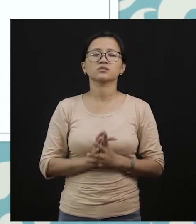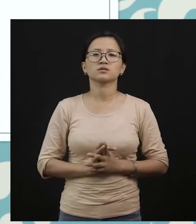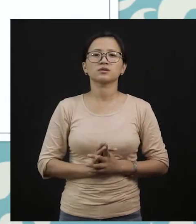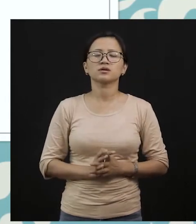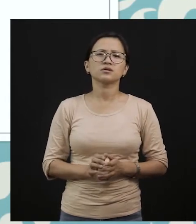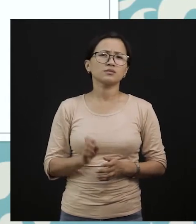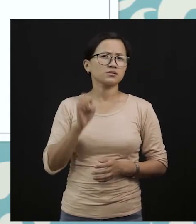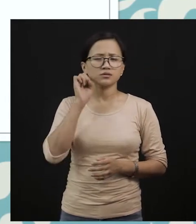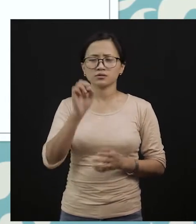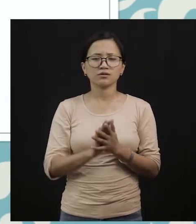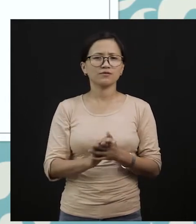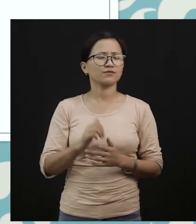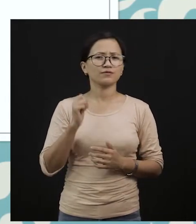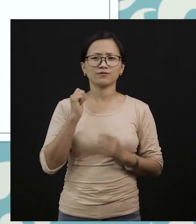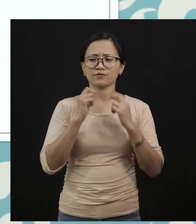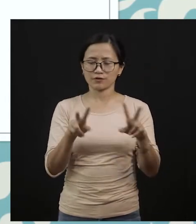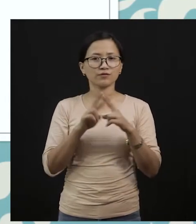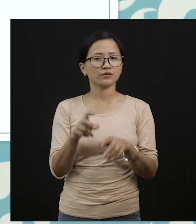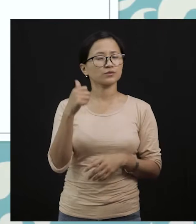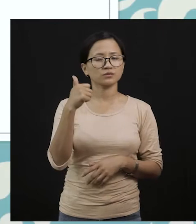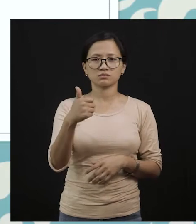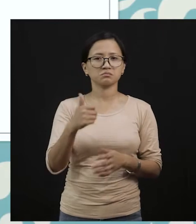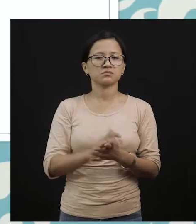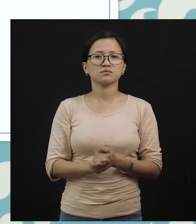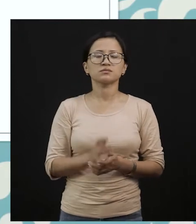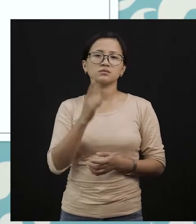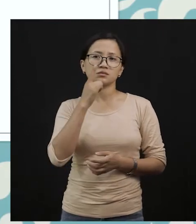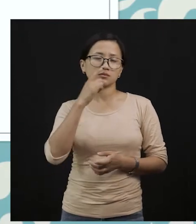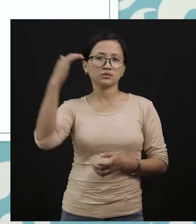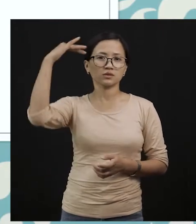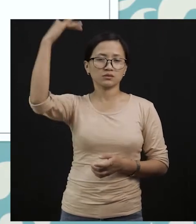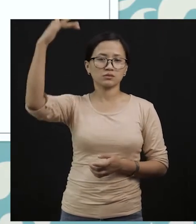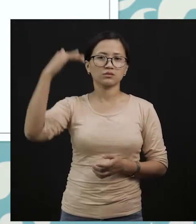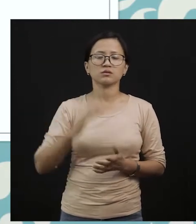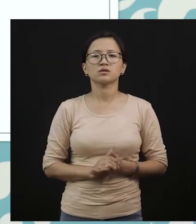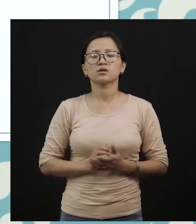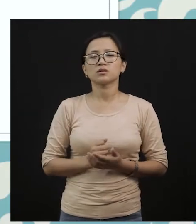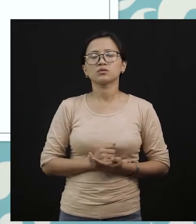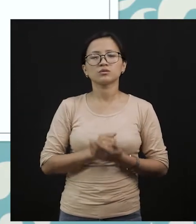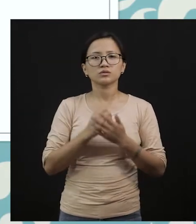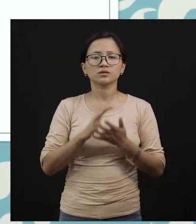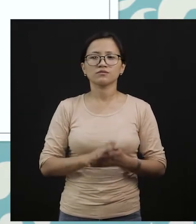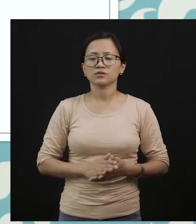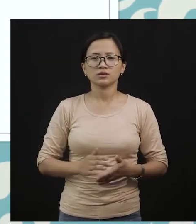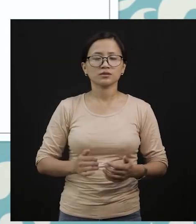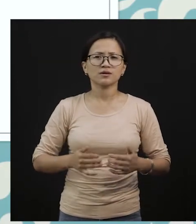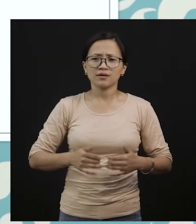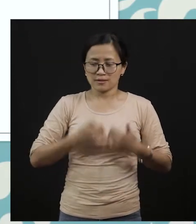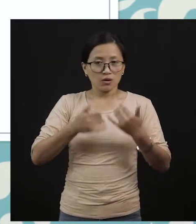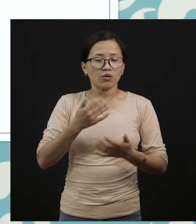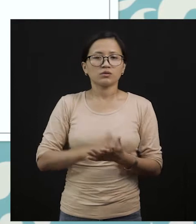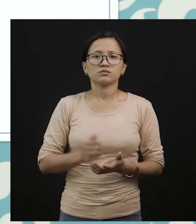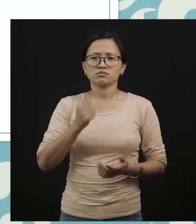she is a very, very good lady, okay? Not only good, but she is a lady who is selfless. So selfless means